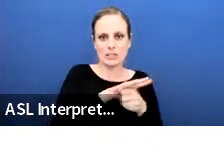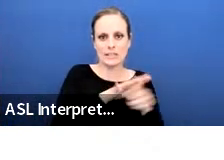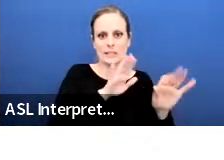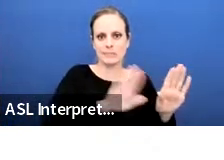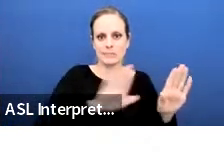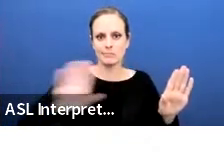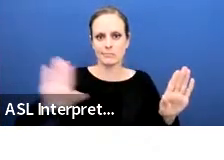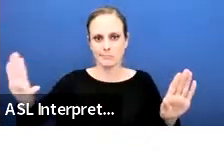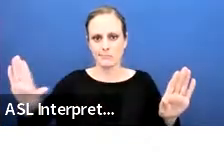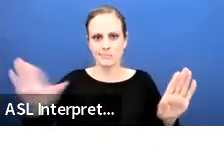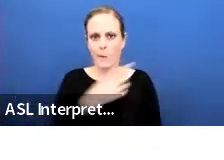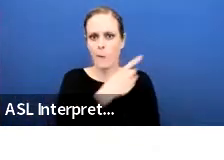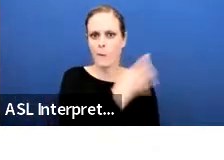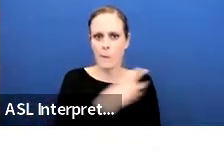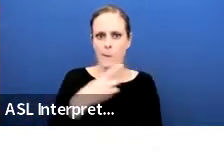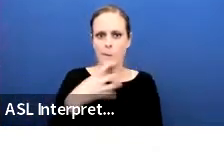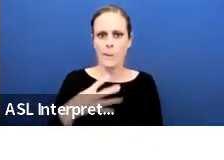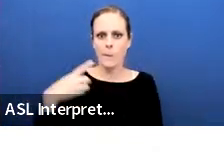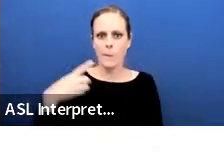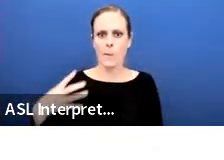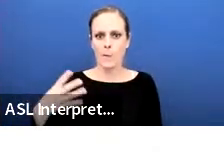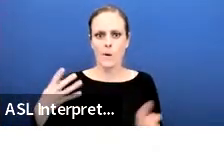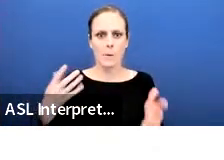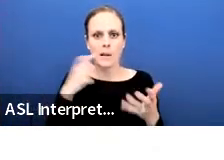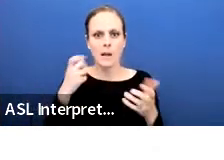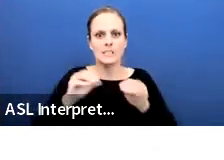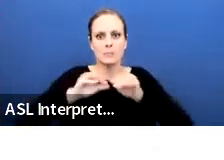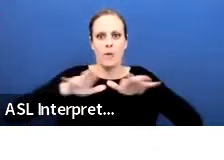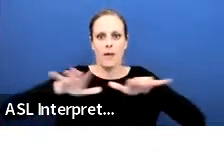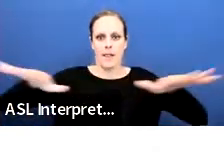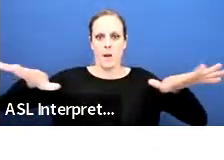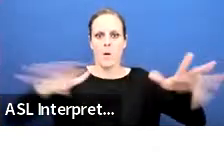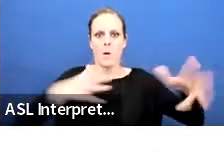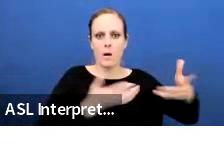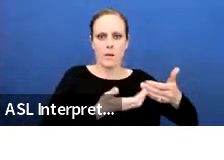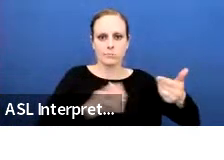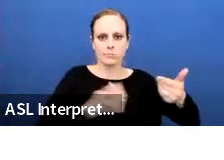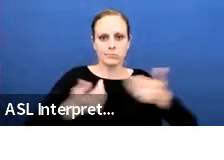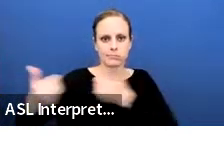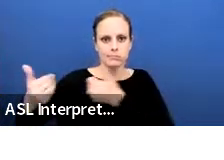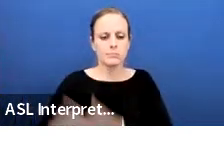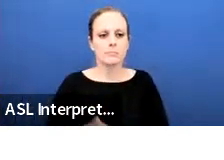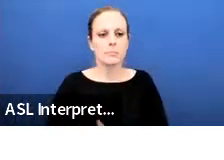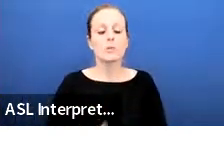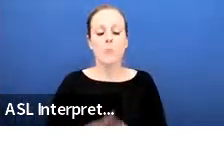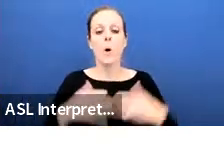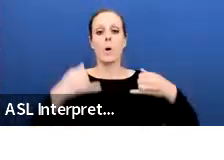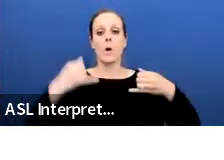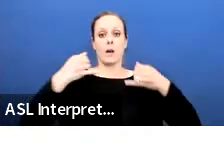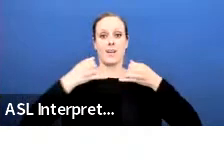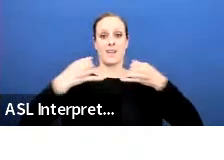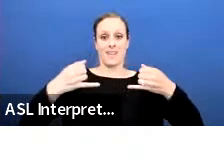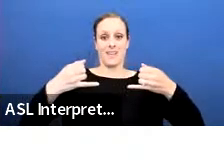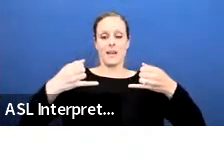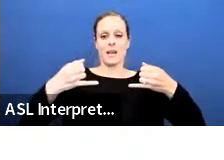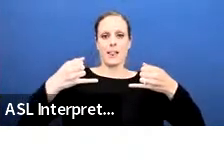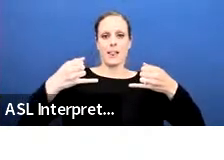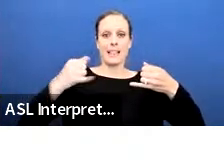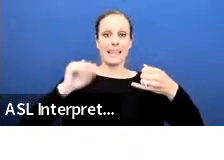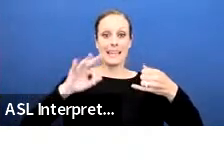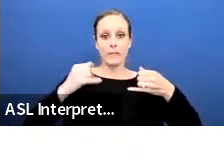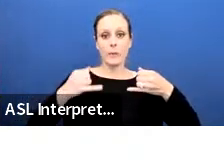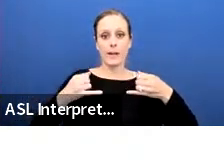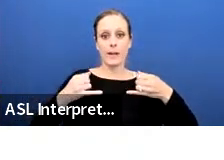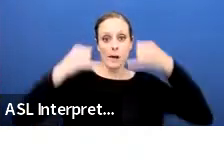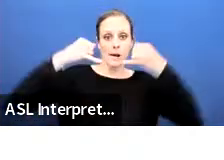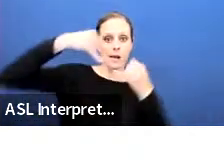and because they're divided. And so redistricting, depending on how those lines are